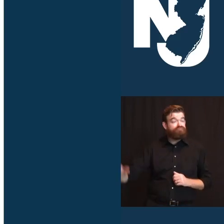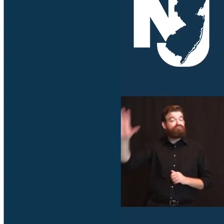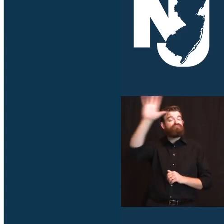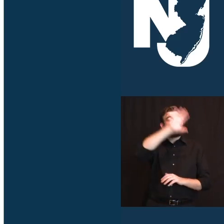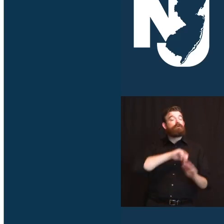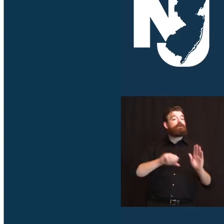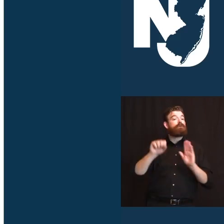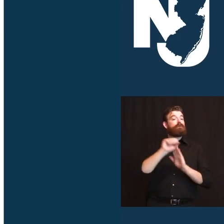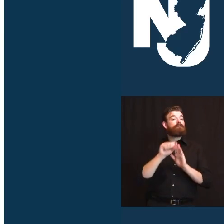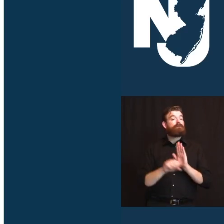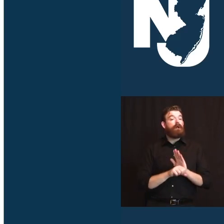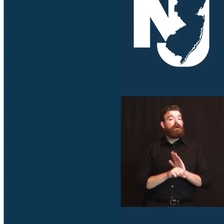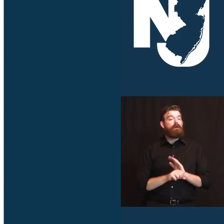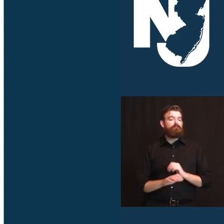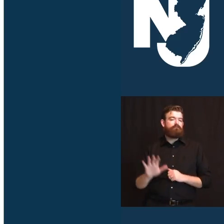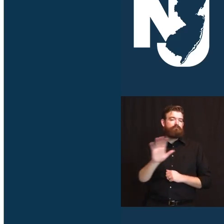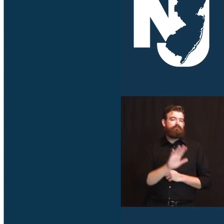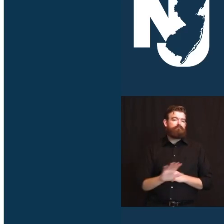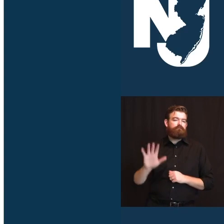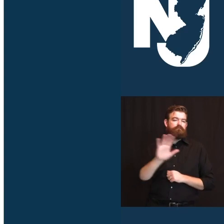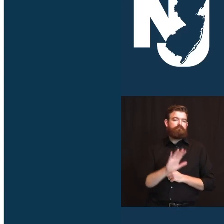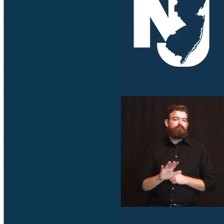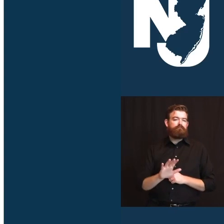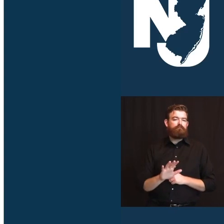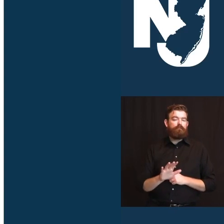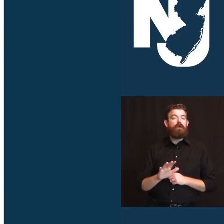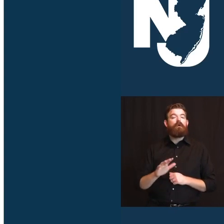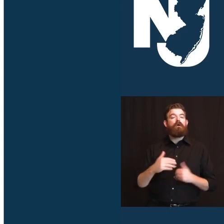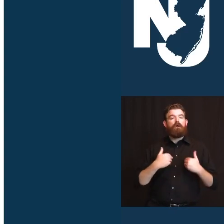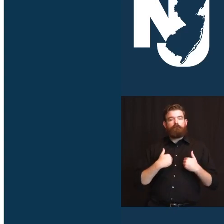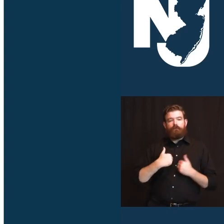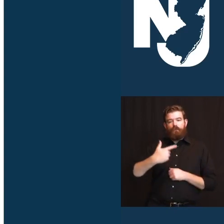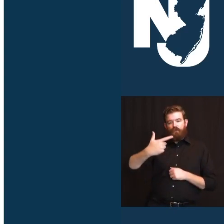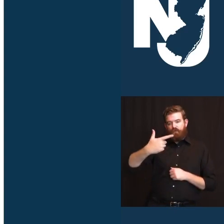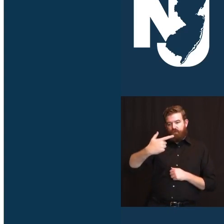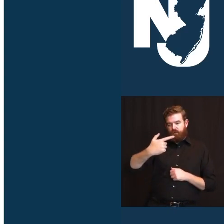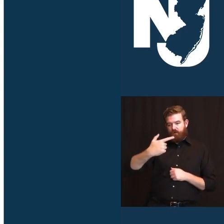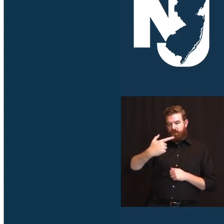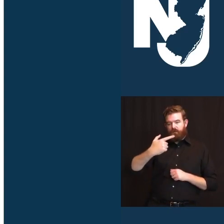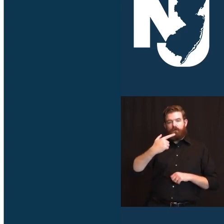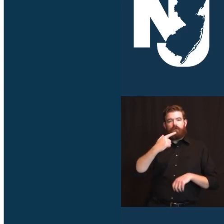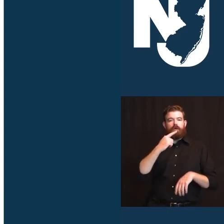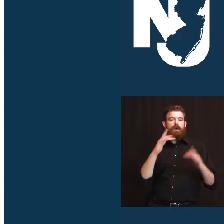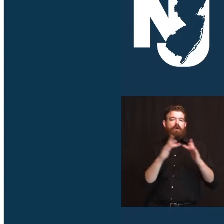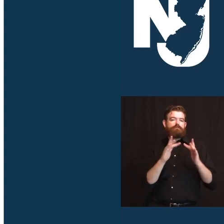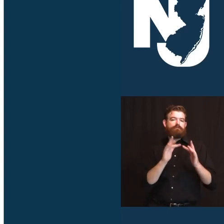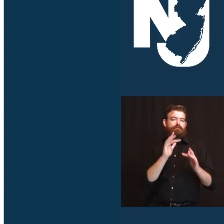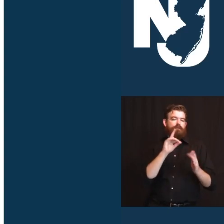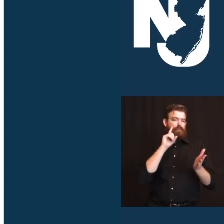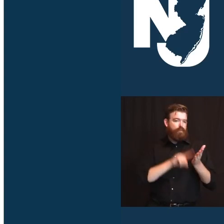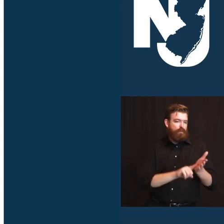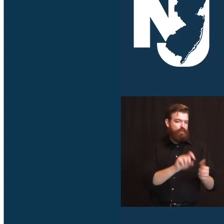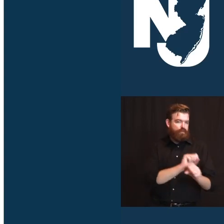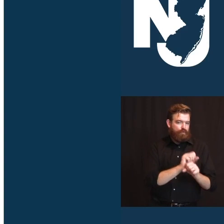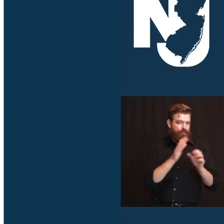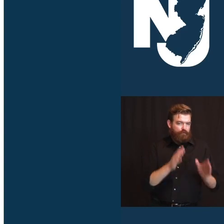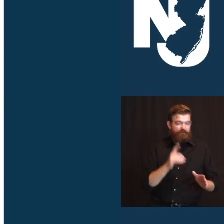100,000 residents, and 20 out of 21 counties have exceeded our original goal of having 15 on the ground for